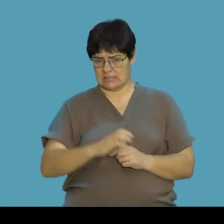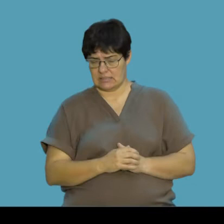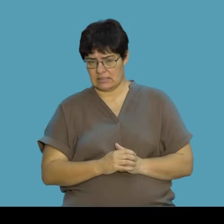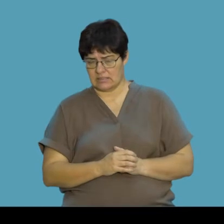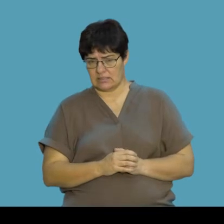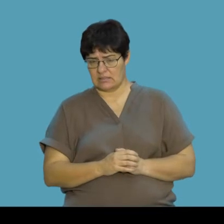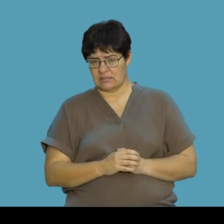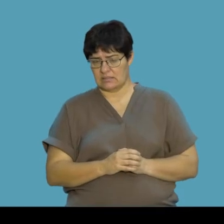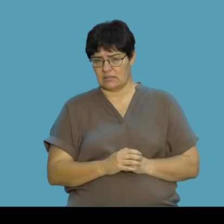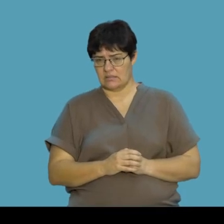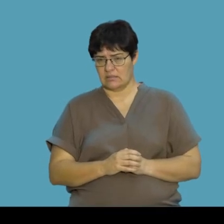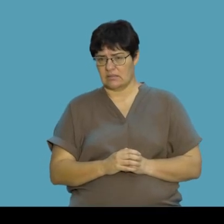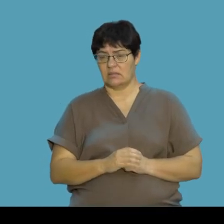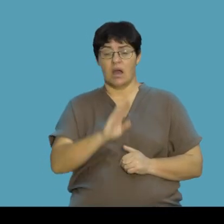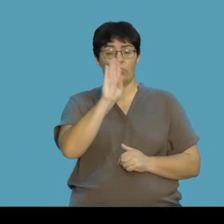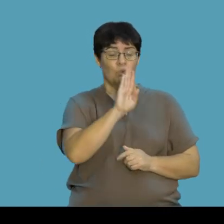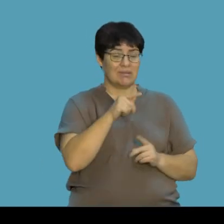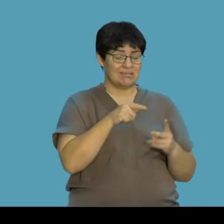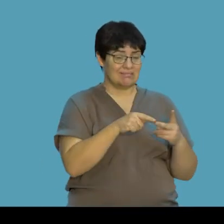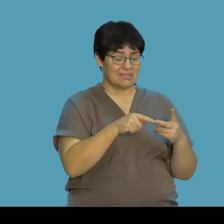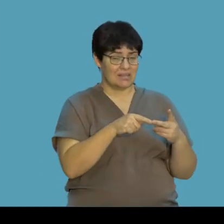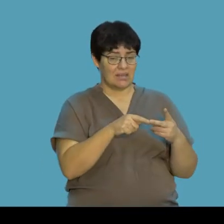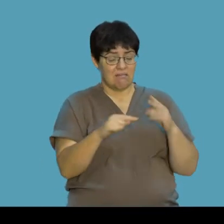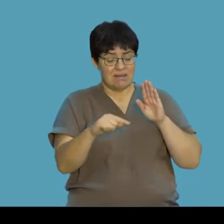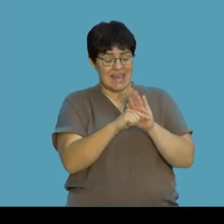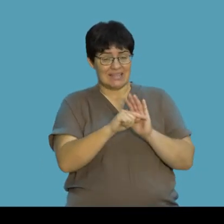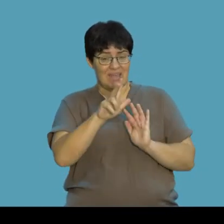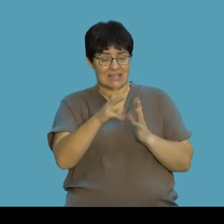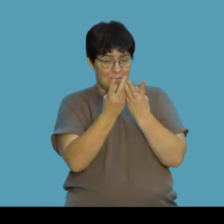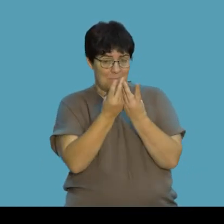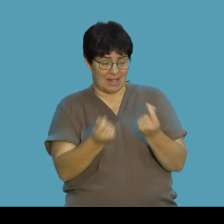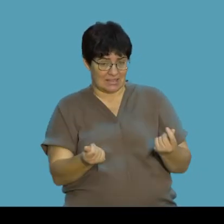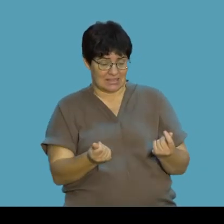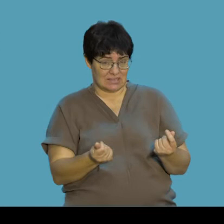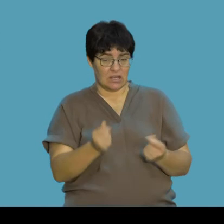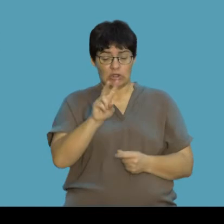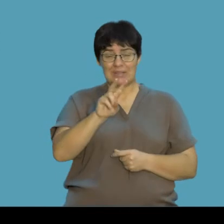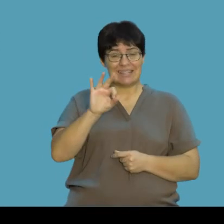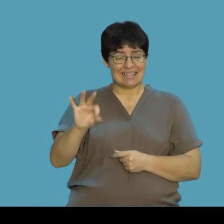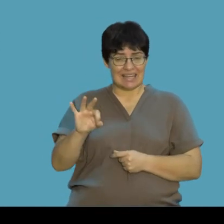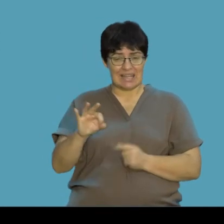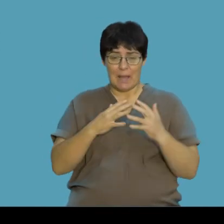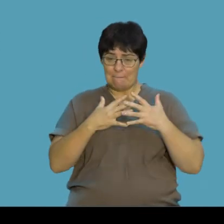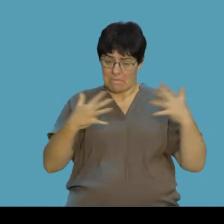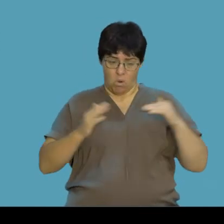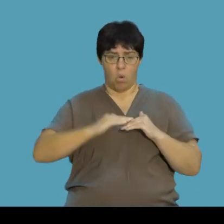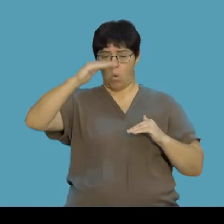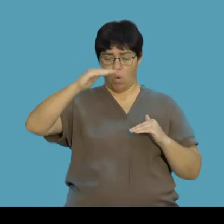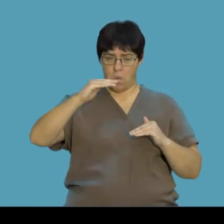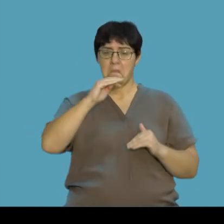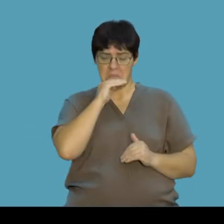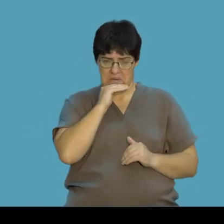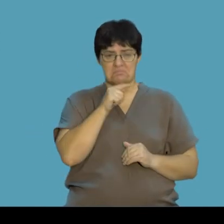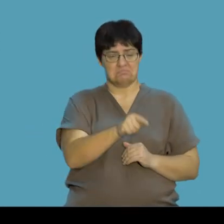okay? So if bromine melts at -8, okay, and 23 is greater than -8, then